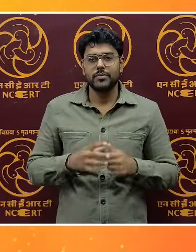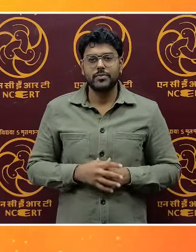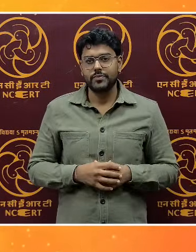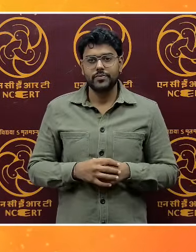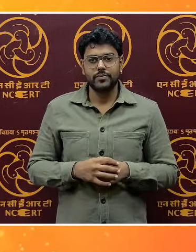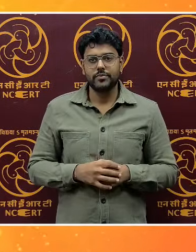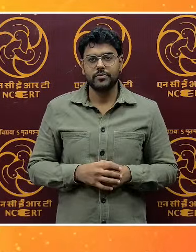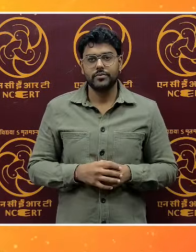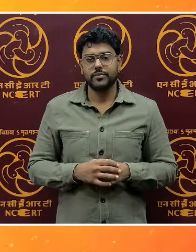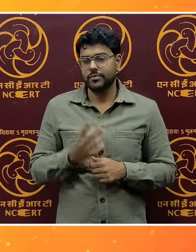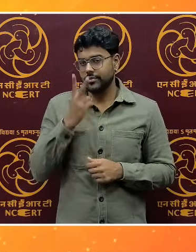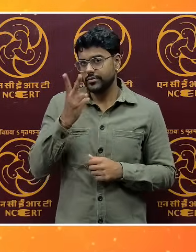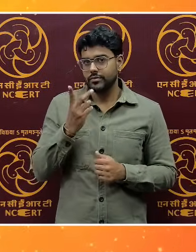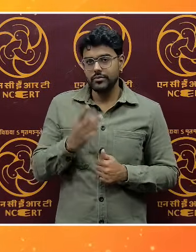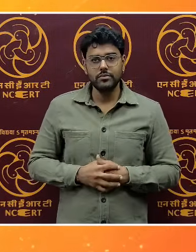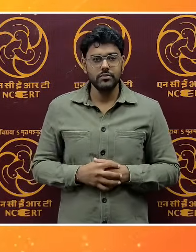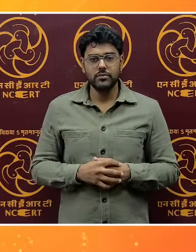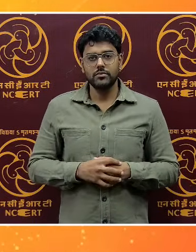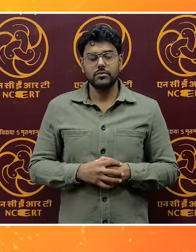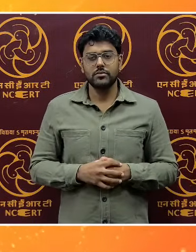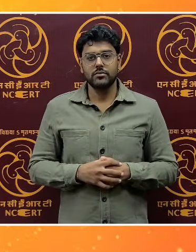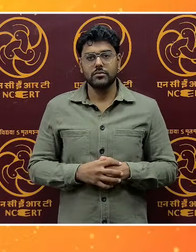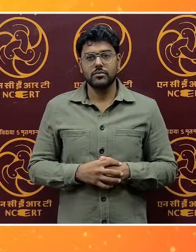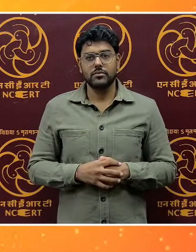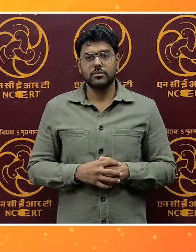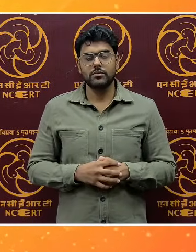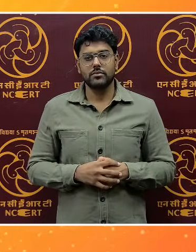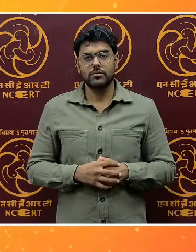So, see.